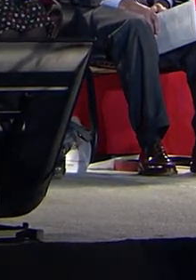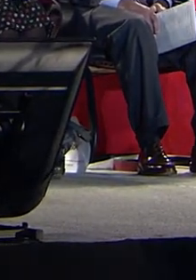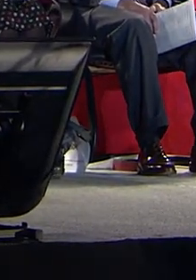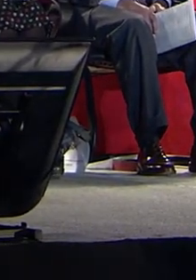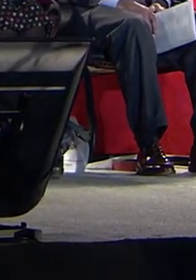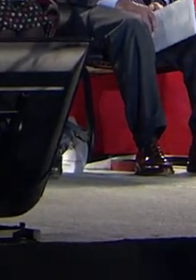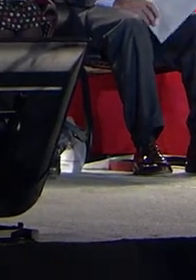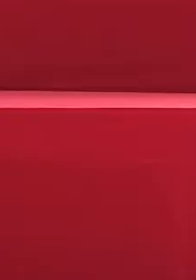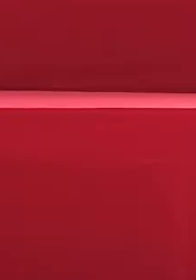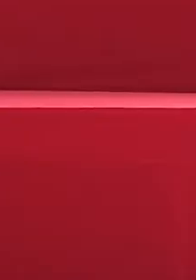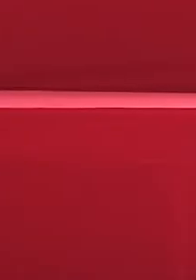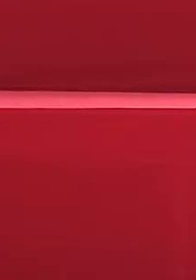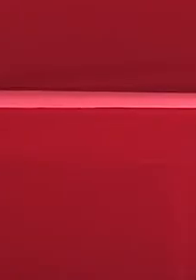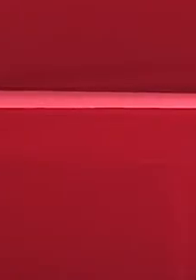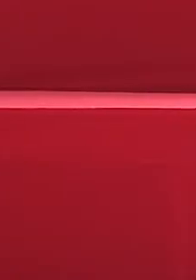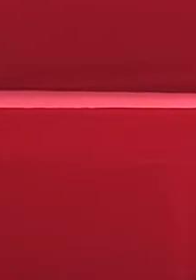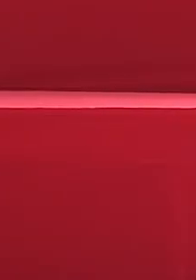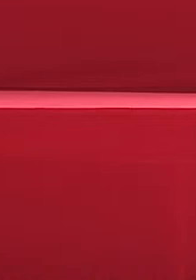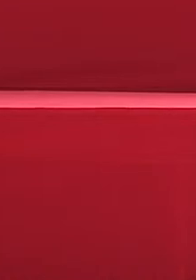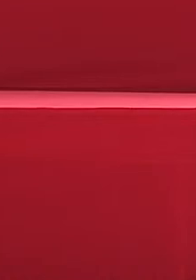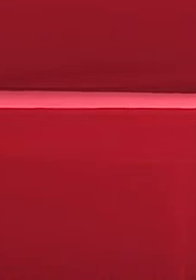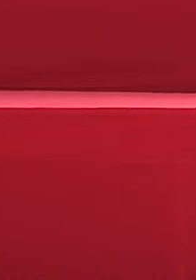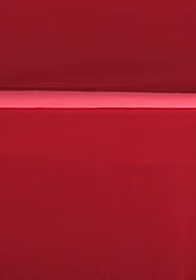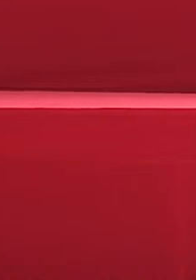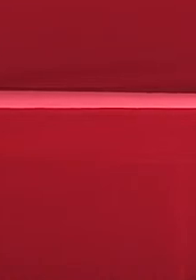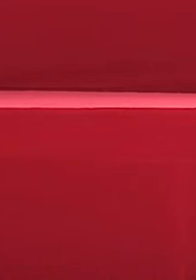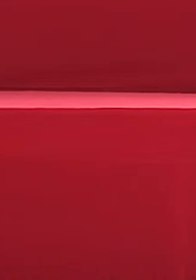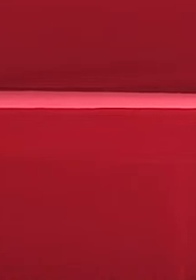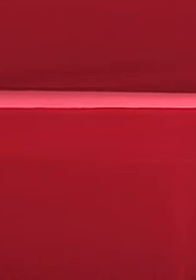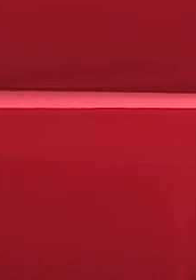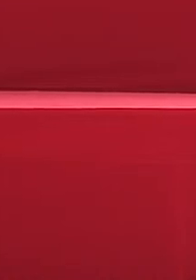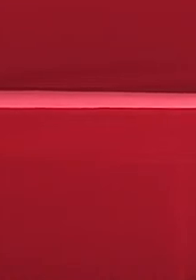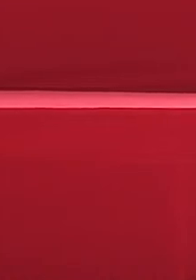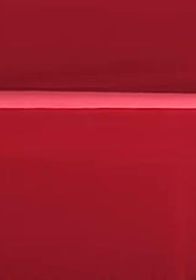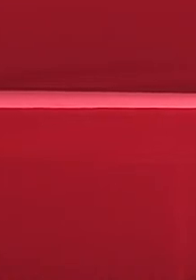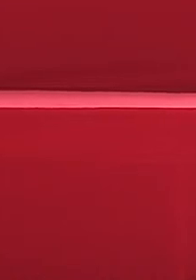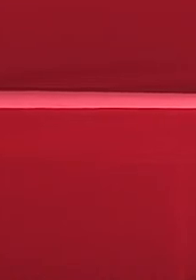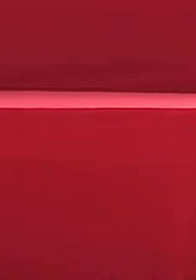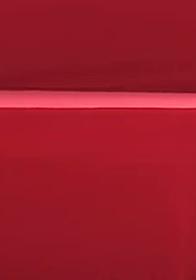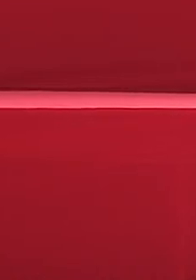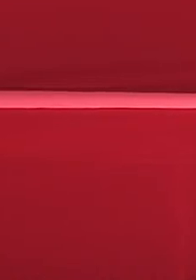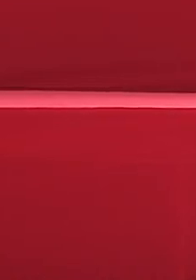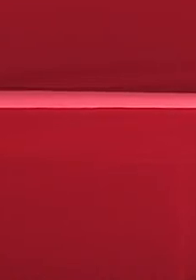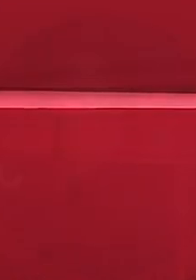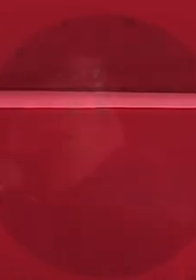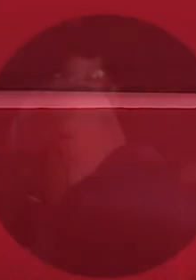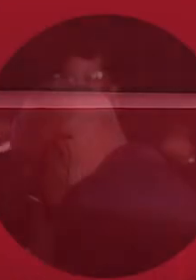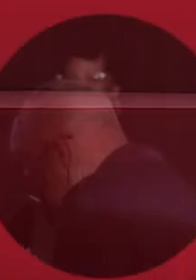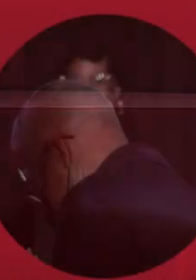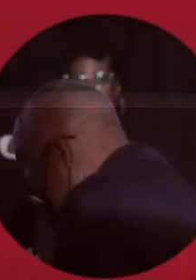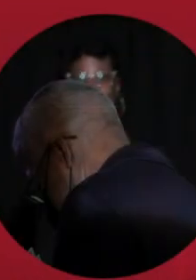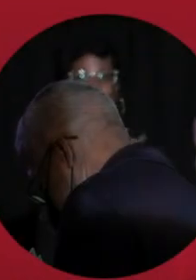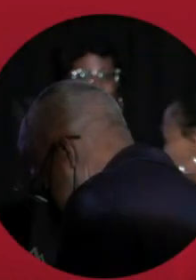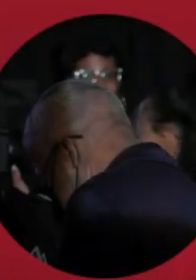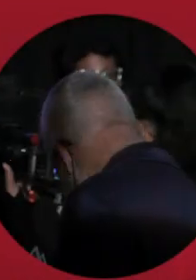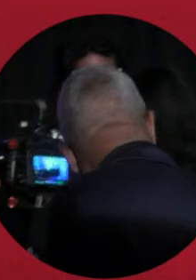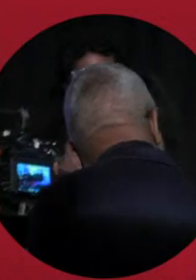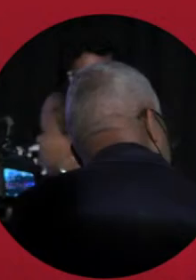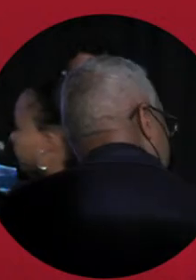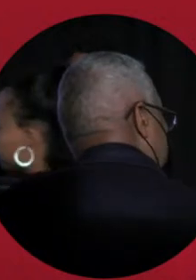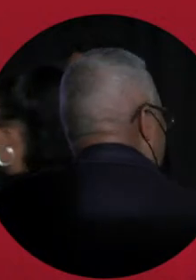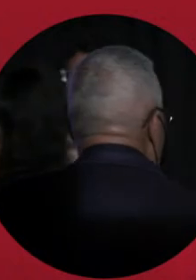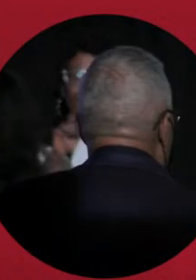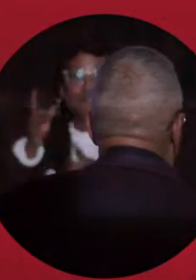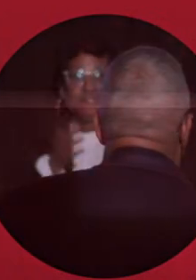So we are going to take a brief pause and allow you all to continue to get to know one another. And when you see